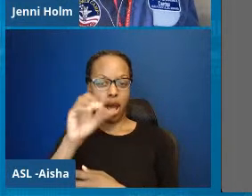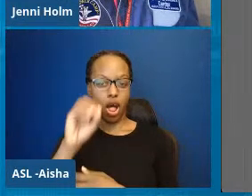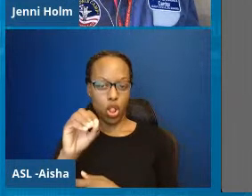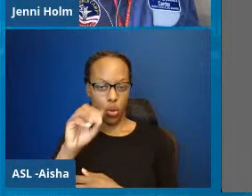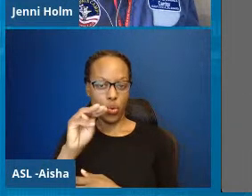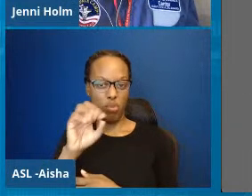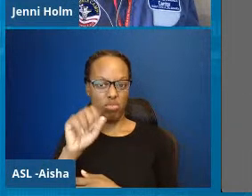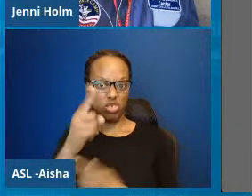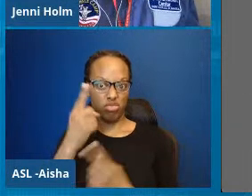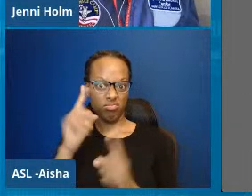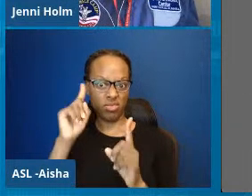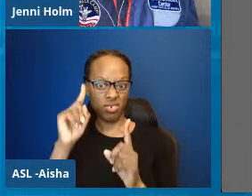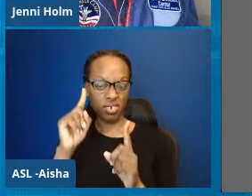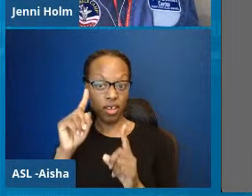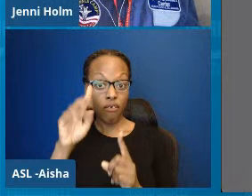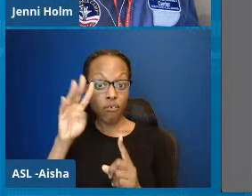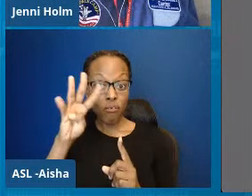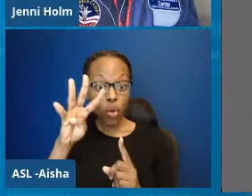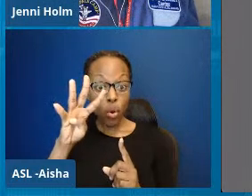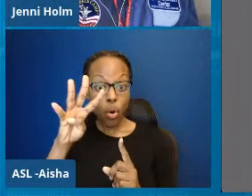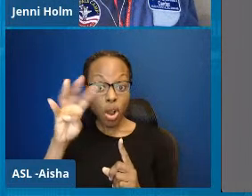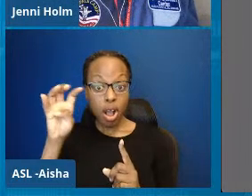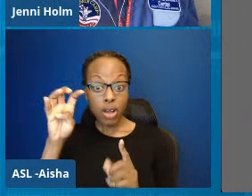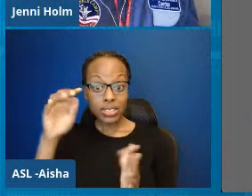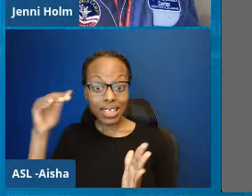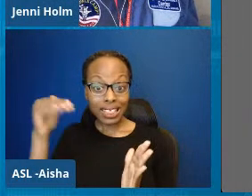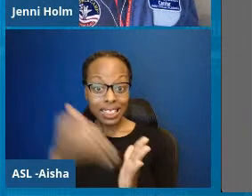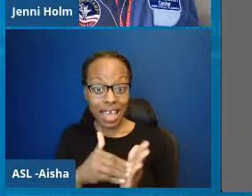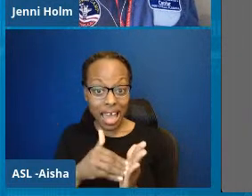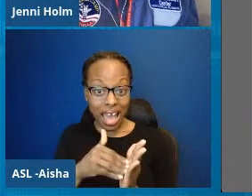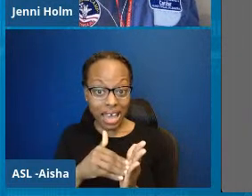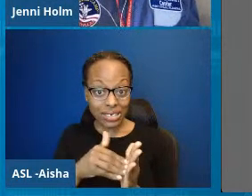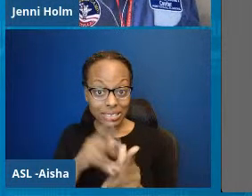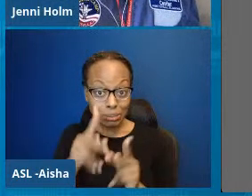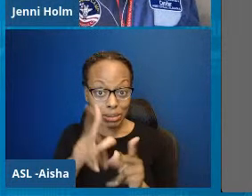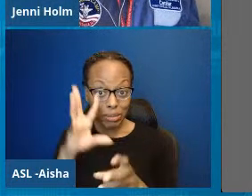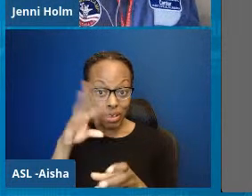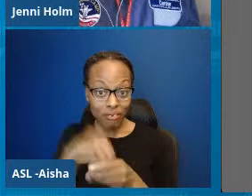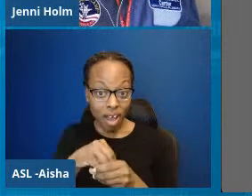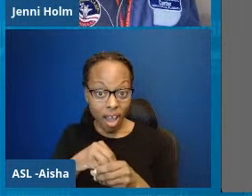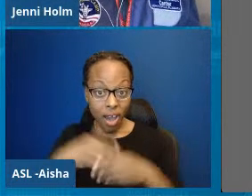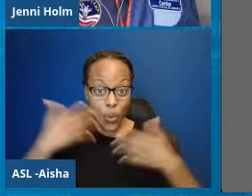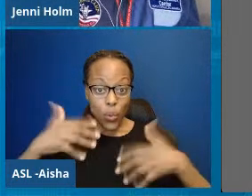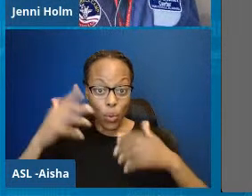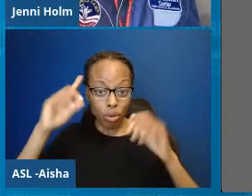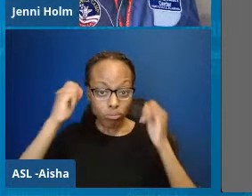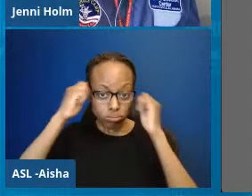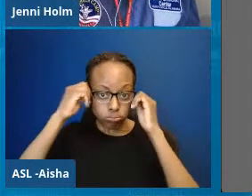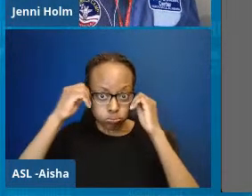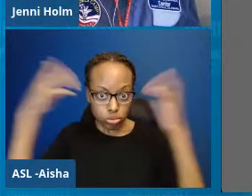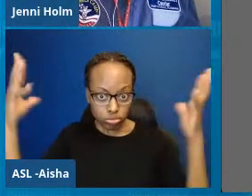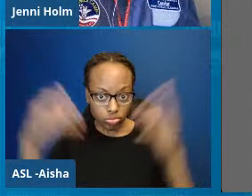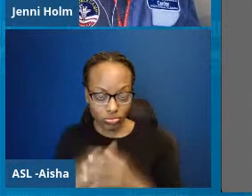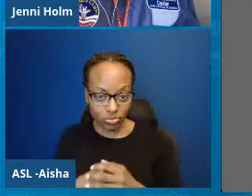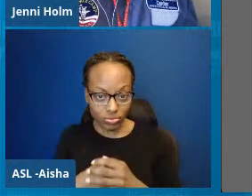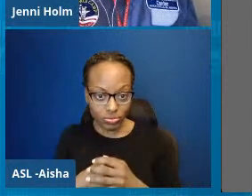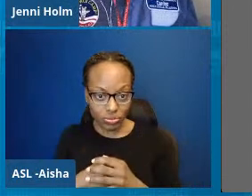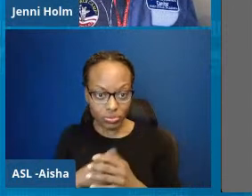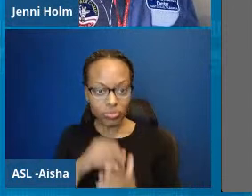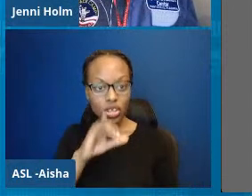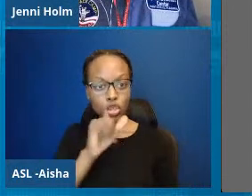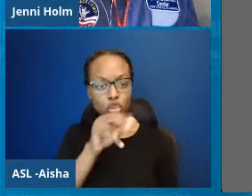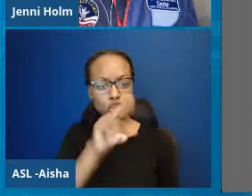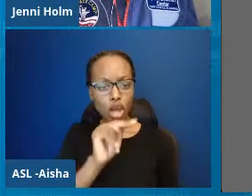about. 400,000 people were involved with that program. It's just mind-boggling. So John, will you read to really blast